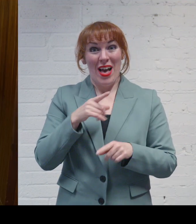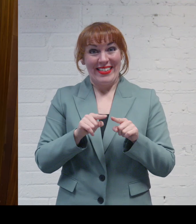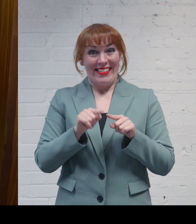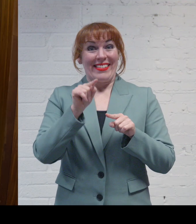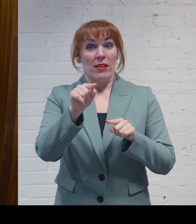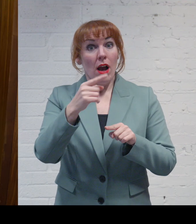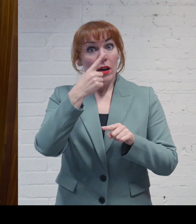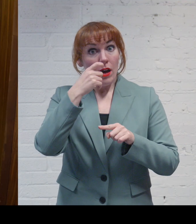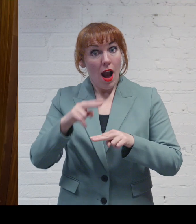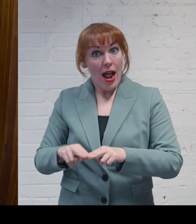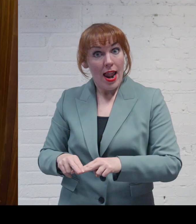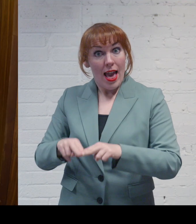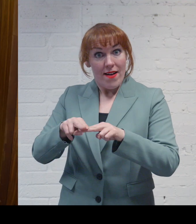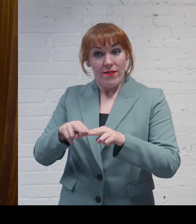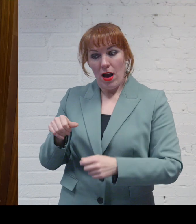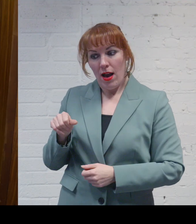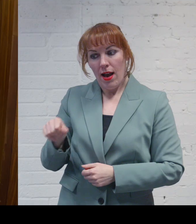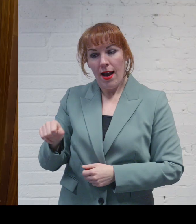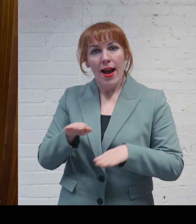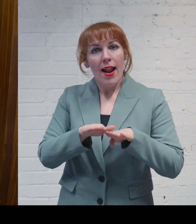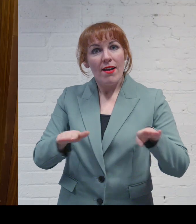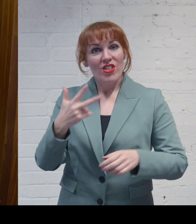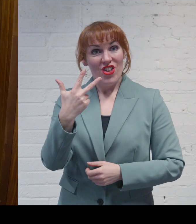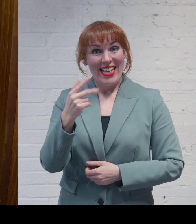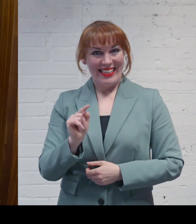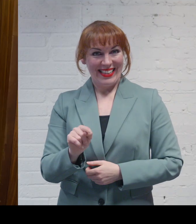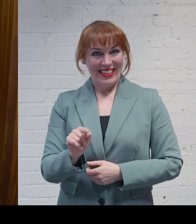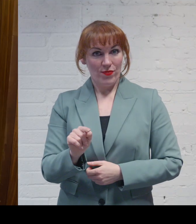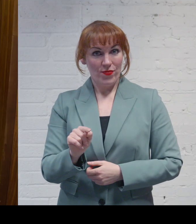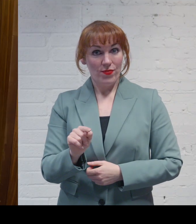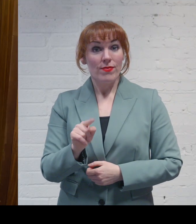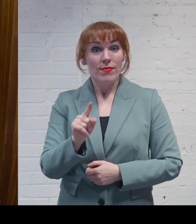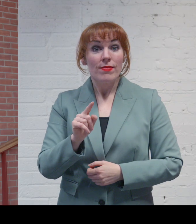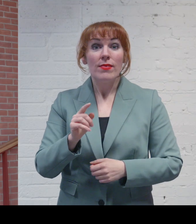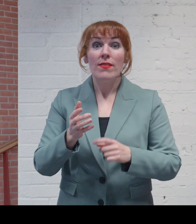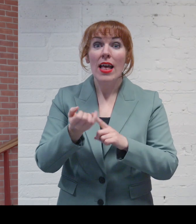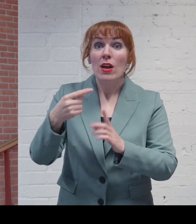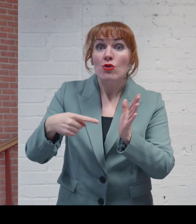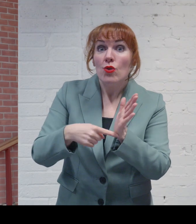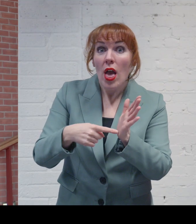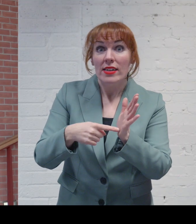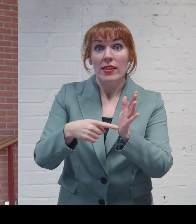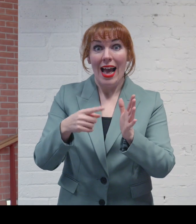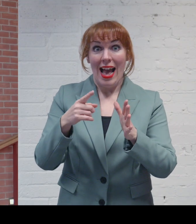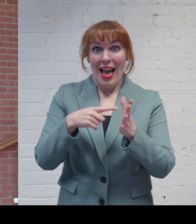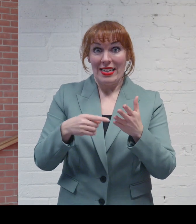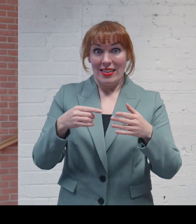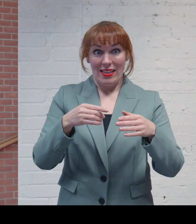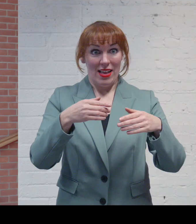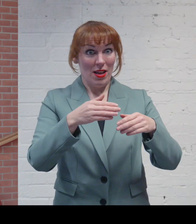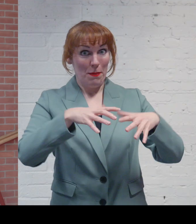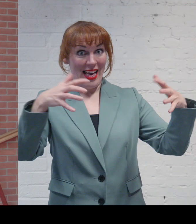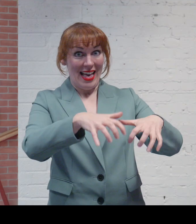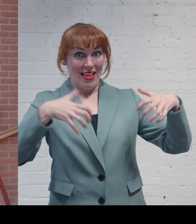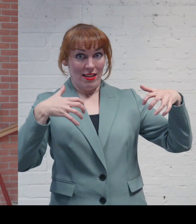Visitors with mobility requirements wishing to go to the long hall area should take the lift up to level 3. Here you will find the toilets and